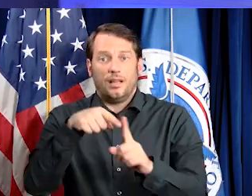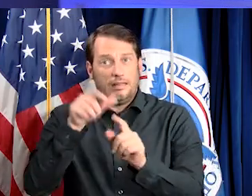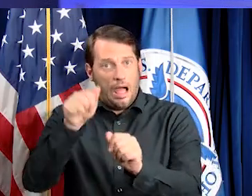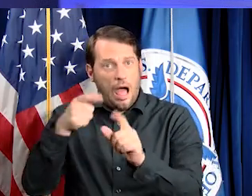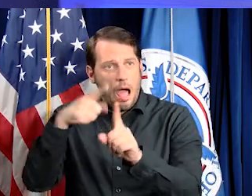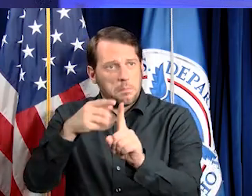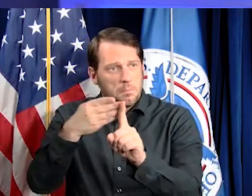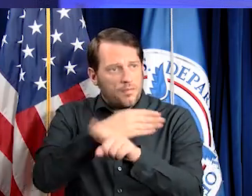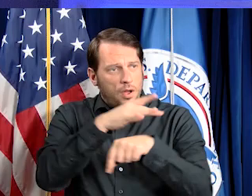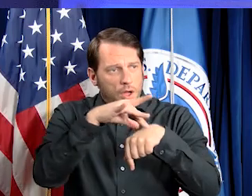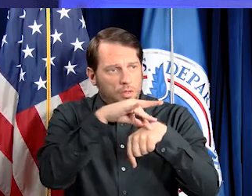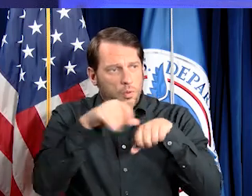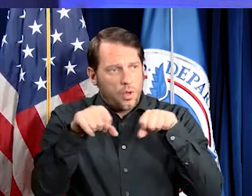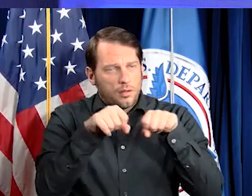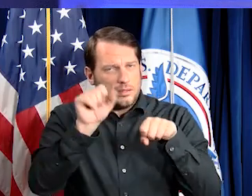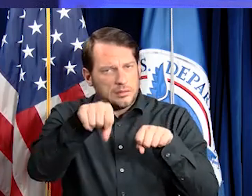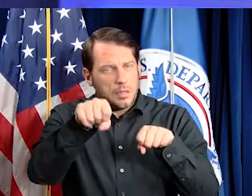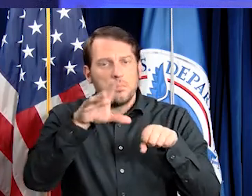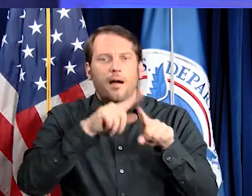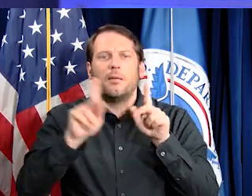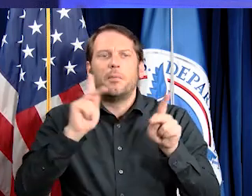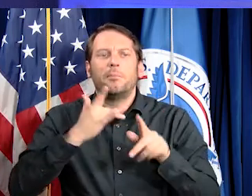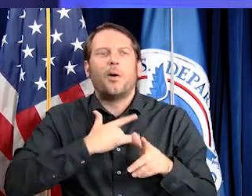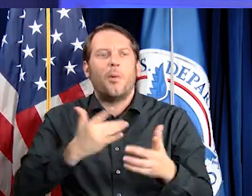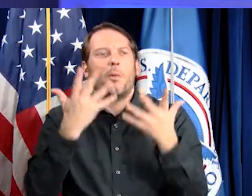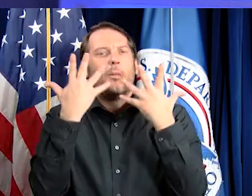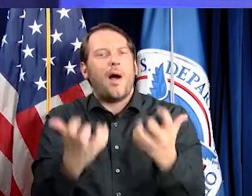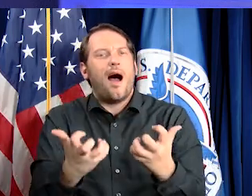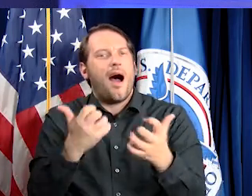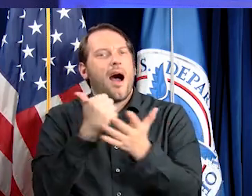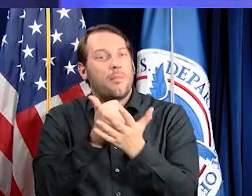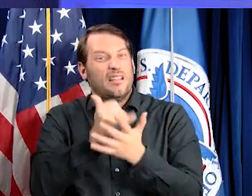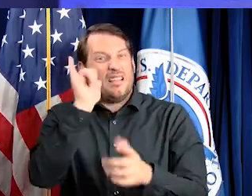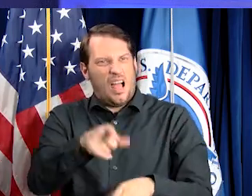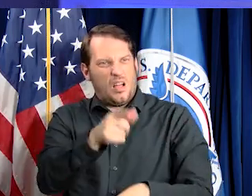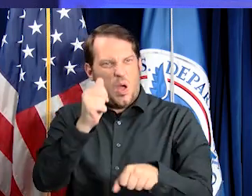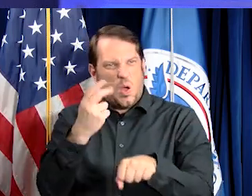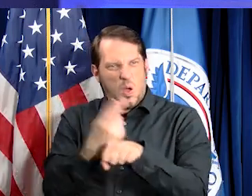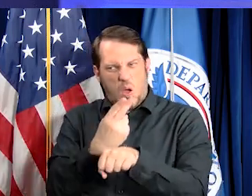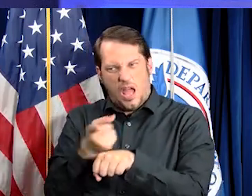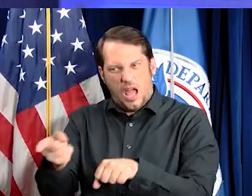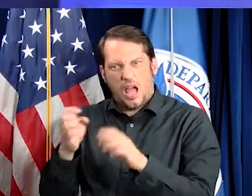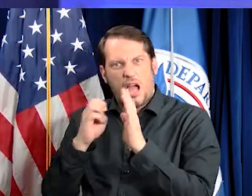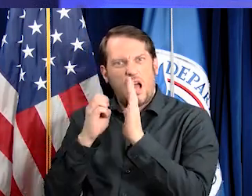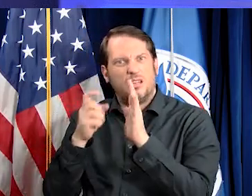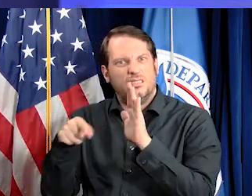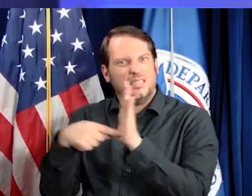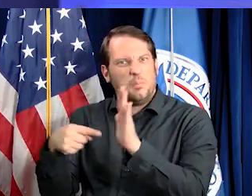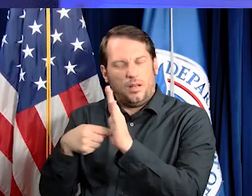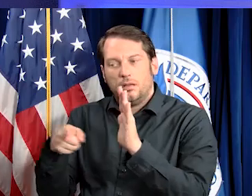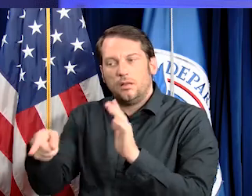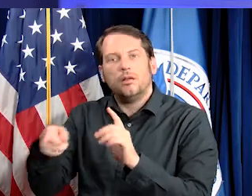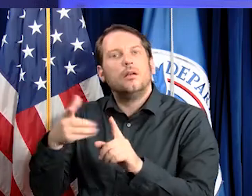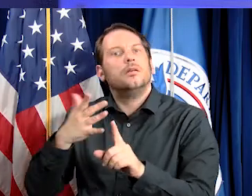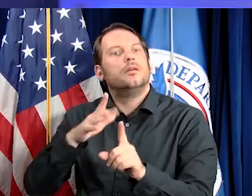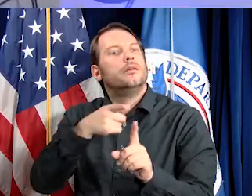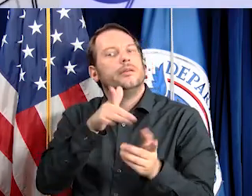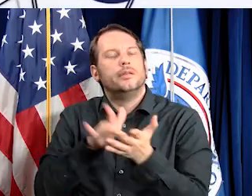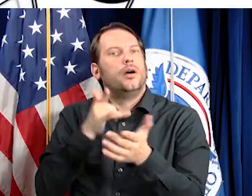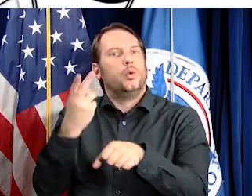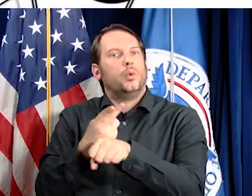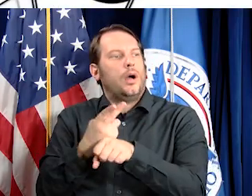and this was a really great example of how you could get a lot of people to help in a short period of time to provide something that was really important on the ground.